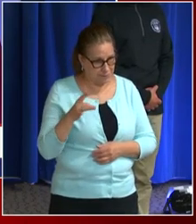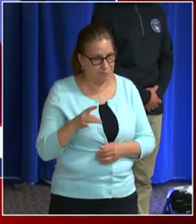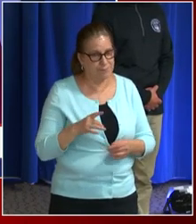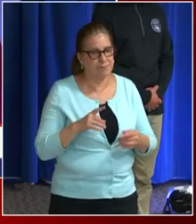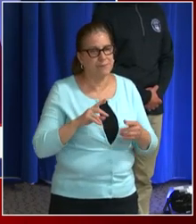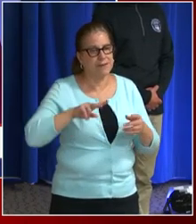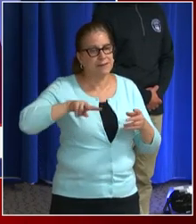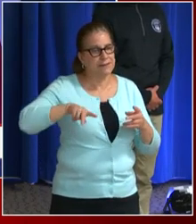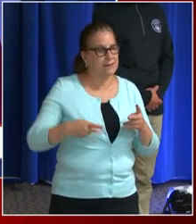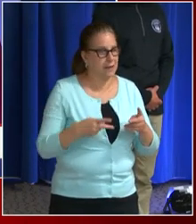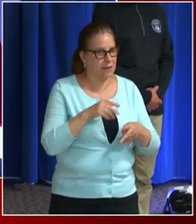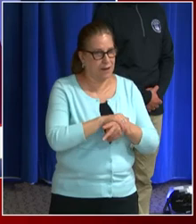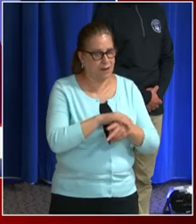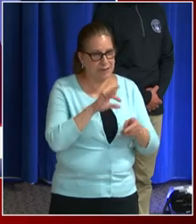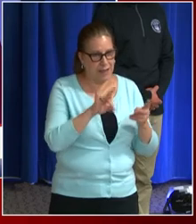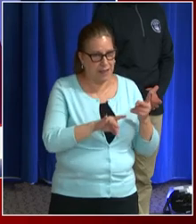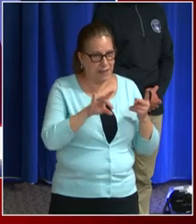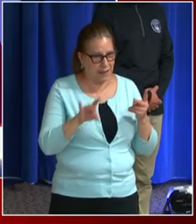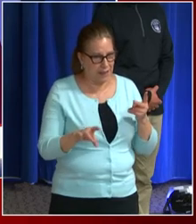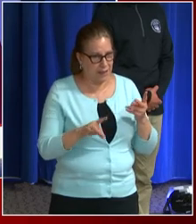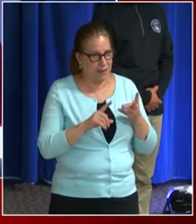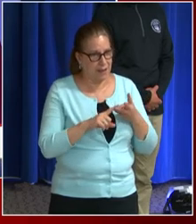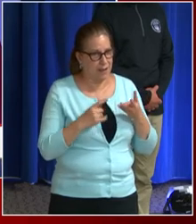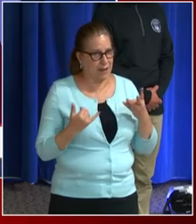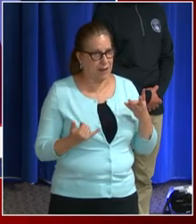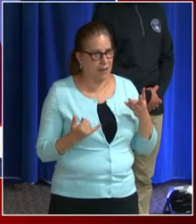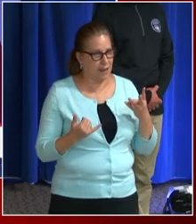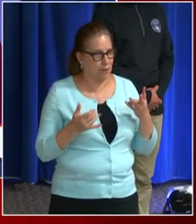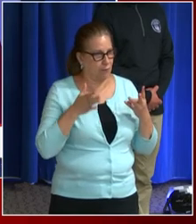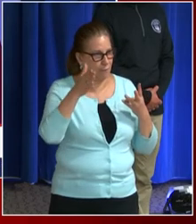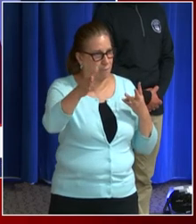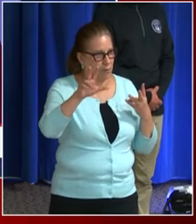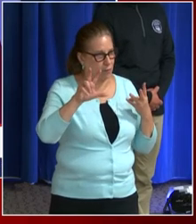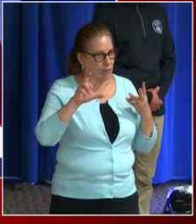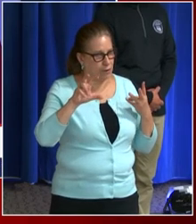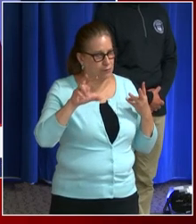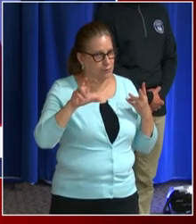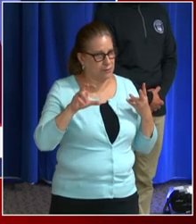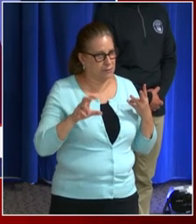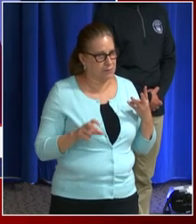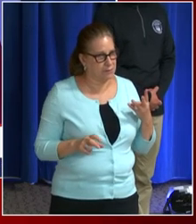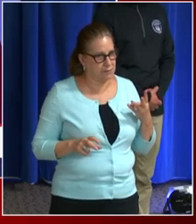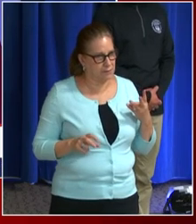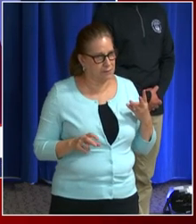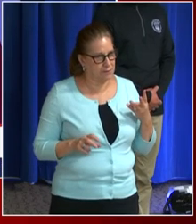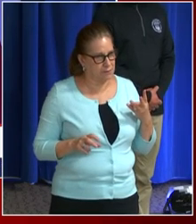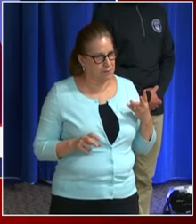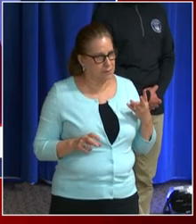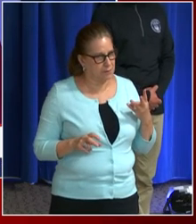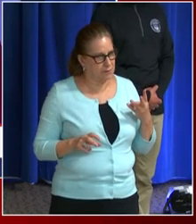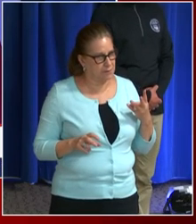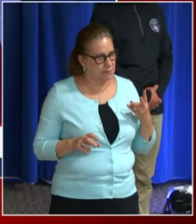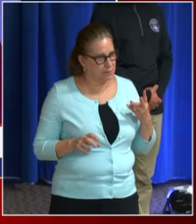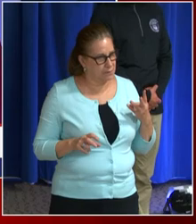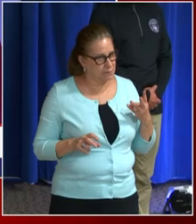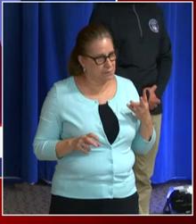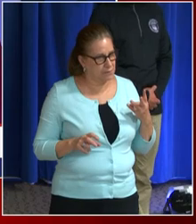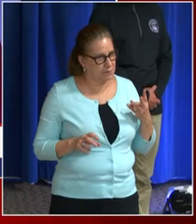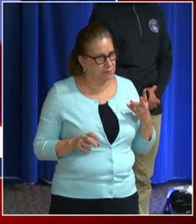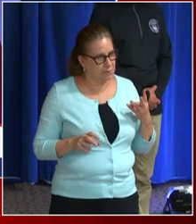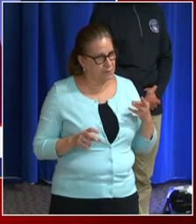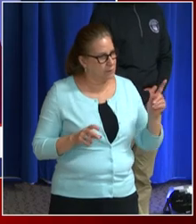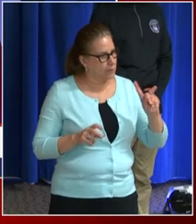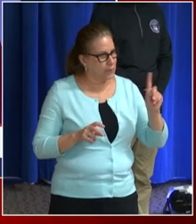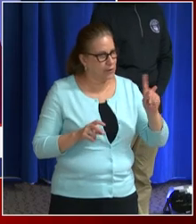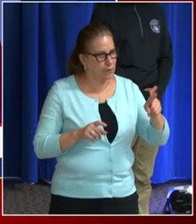88. And then we're over 300 last night. And then, so where are these people held? What is the process? Because we know with COVID, you guys